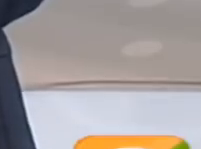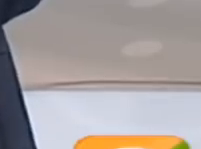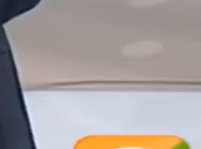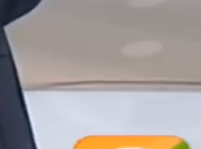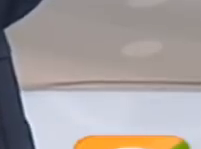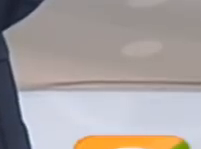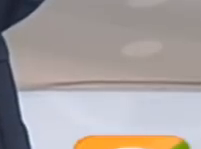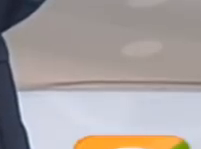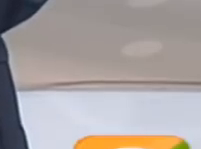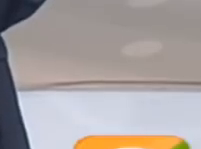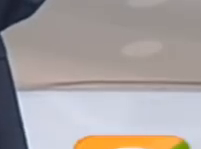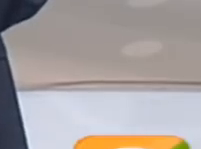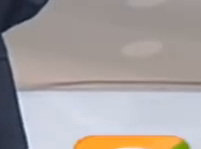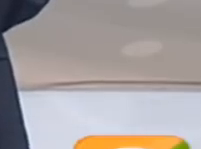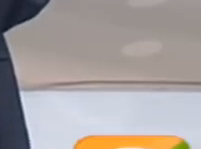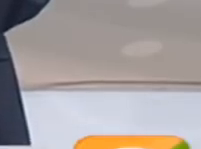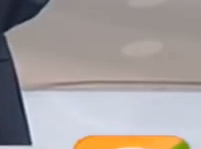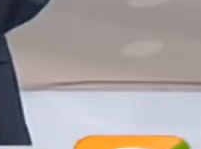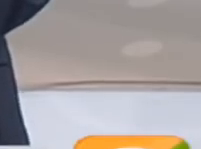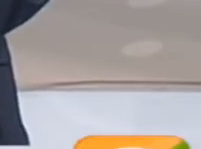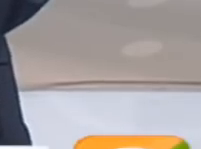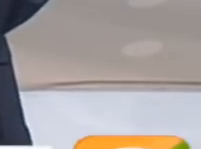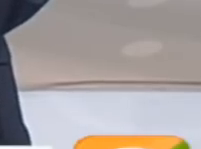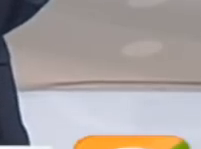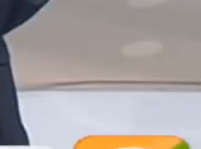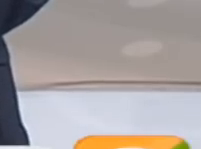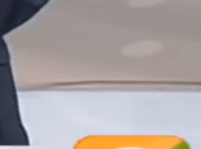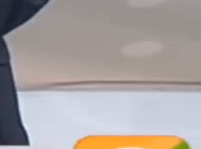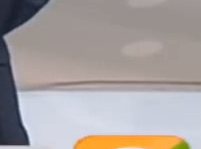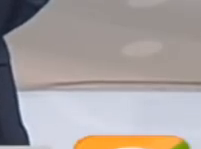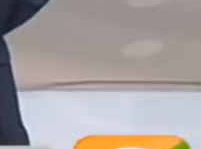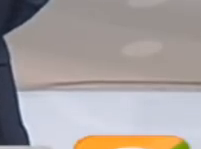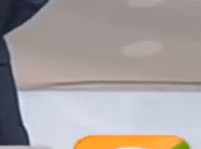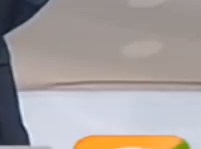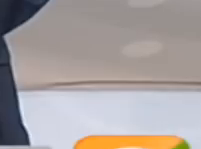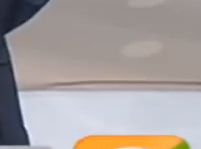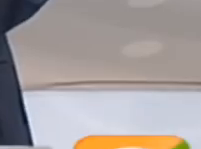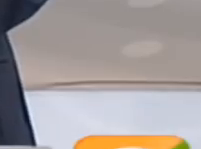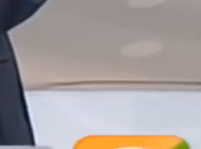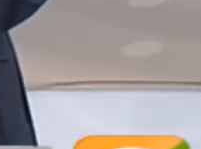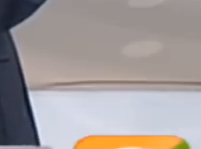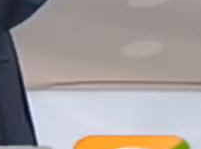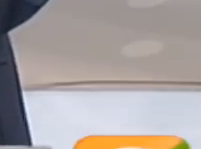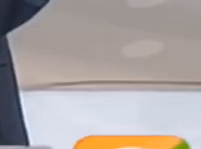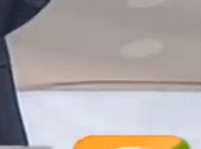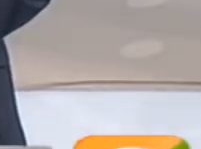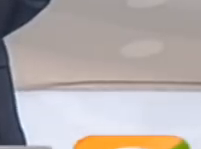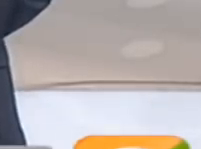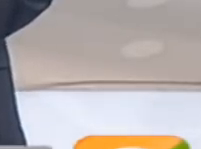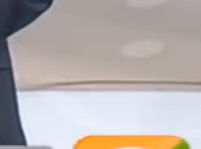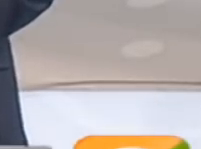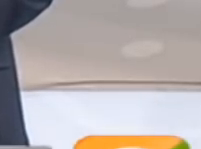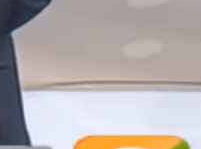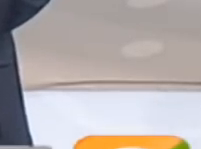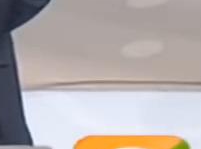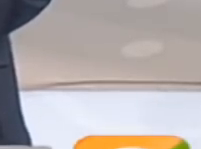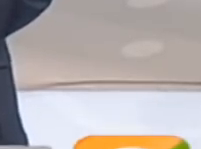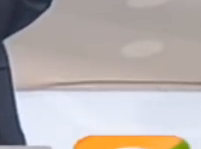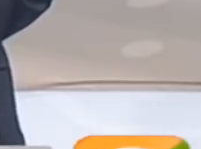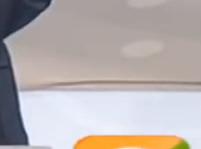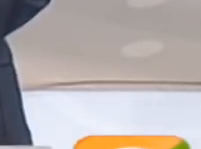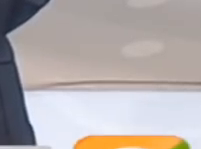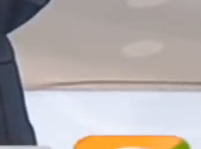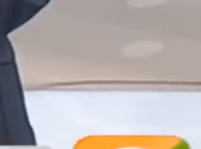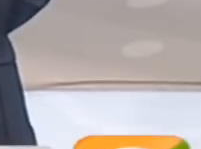the greatest marathoner ever. That is the tagline that should be associated with Kenya's Eliud Kipchoge